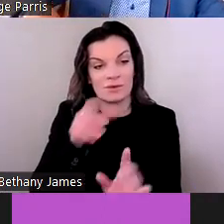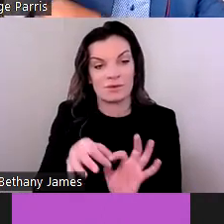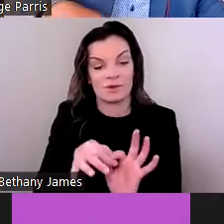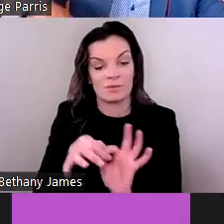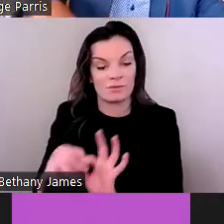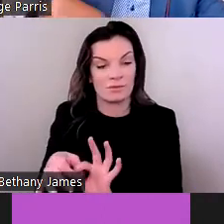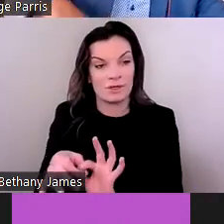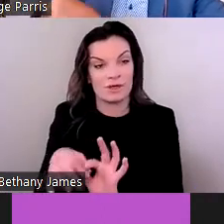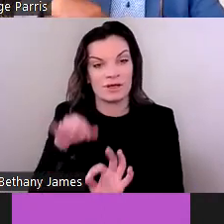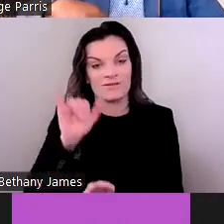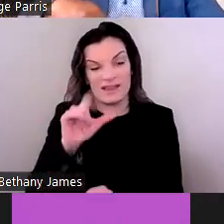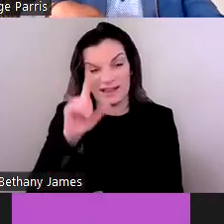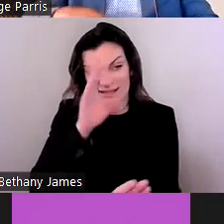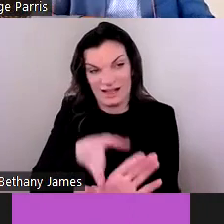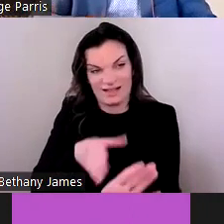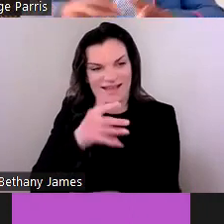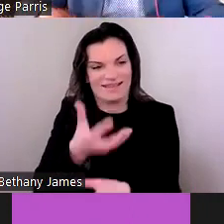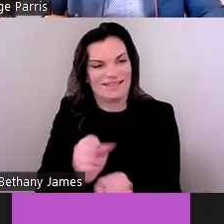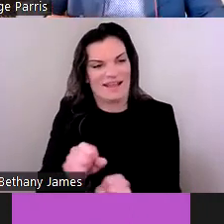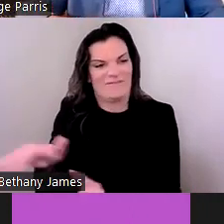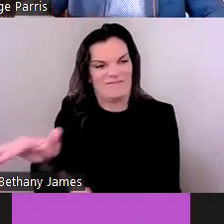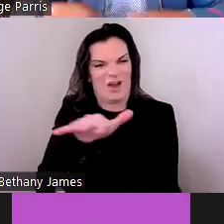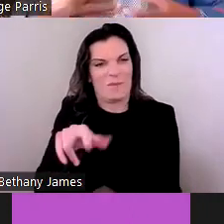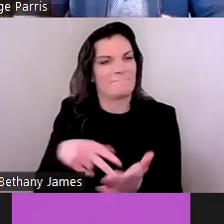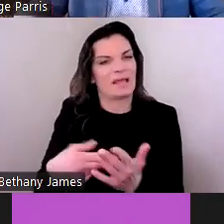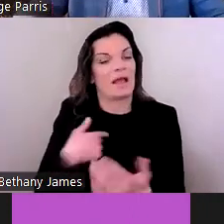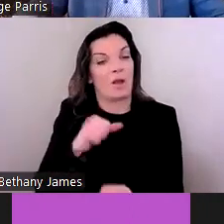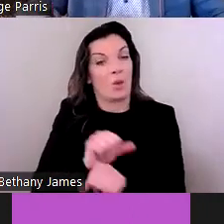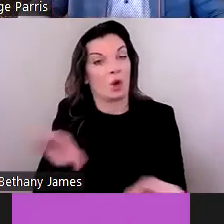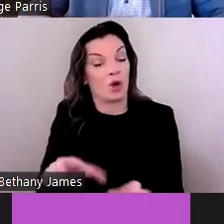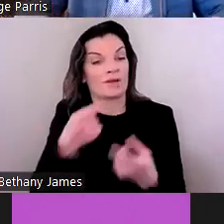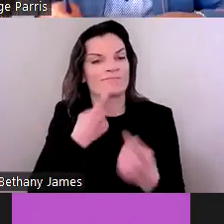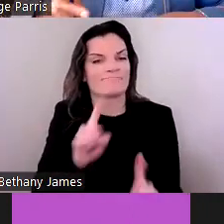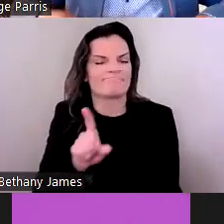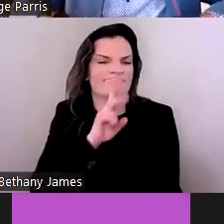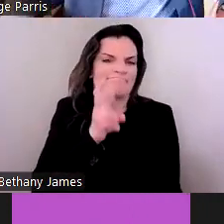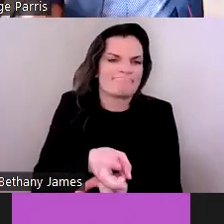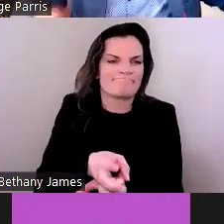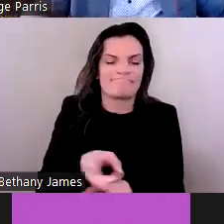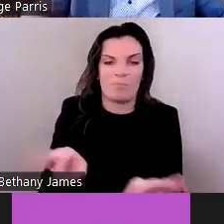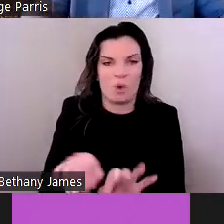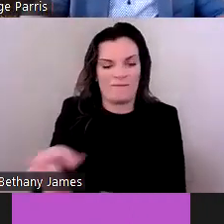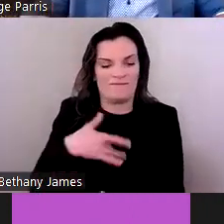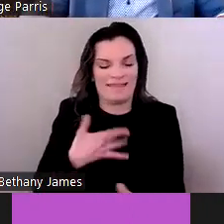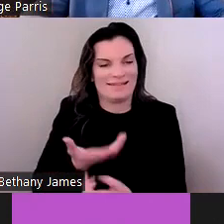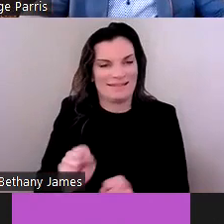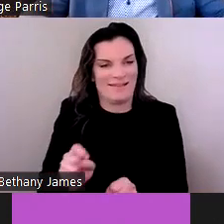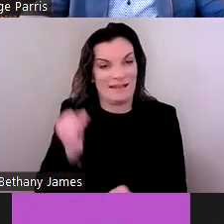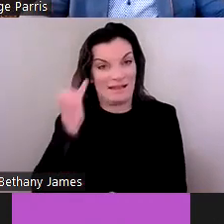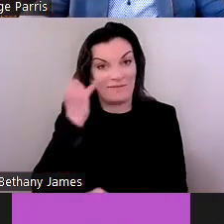a psychologically unsafe environment. So we want people to feel safe. And So if the leadership